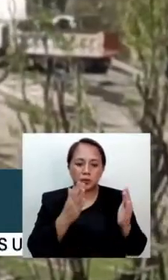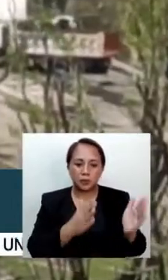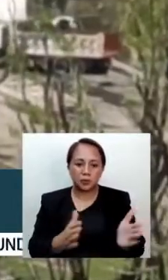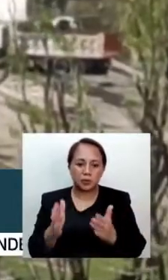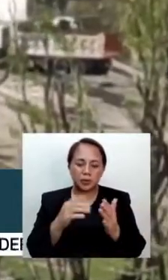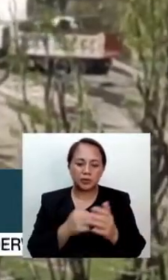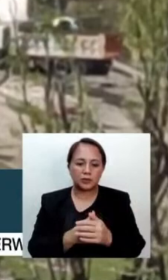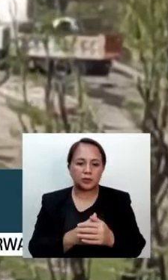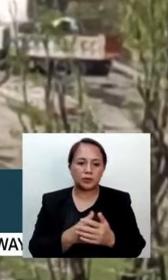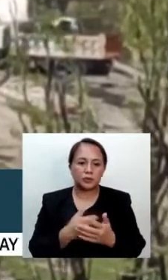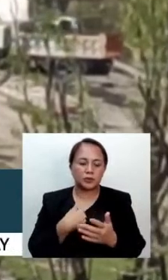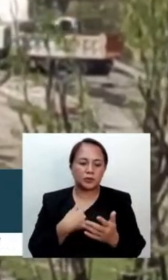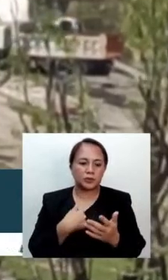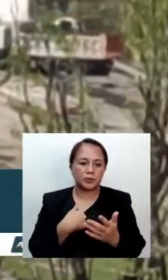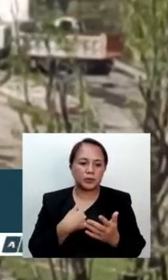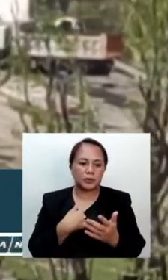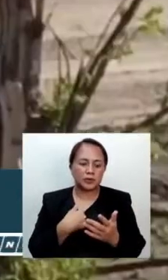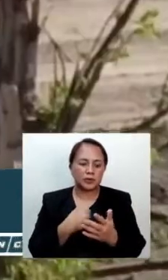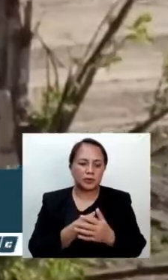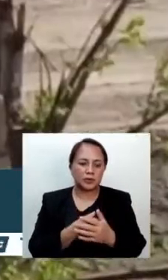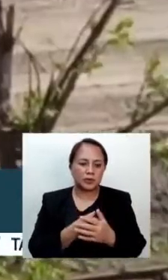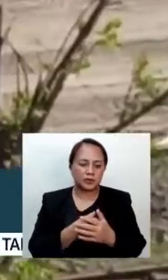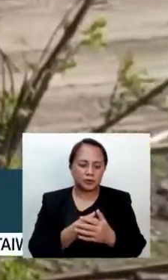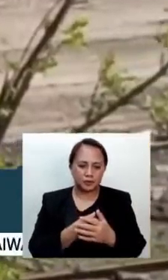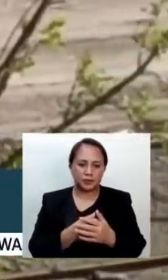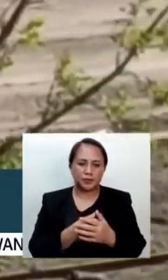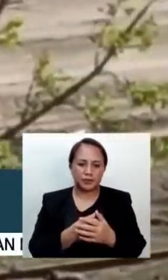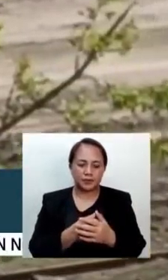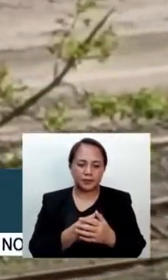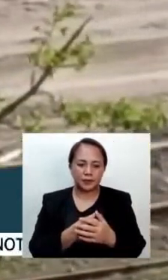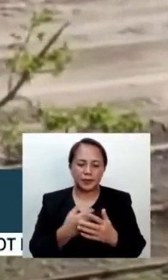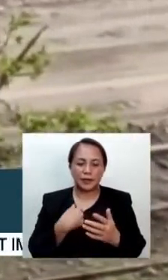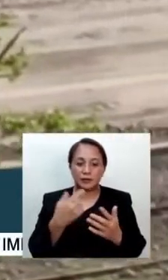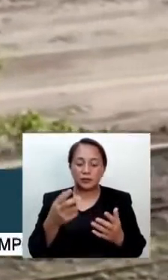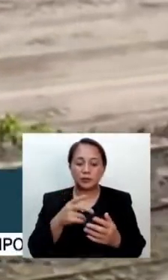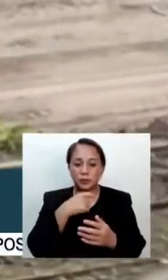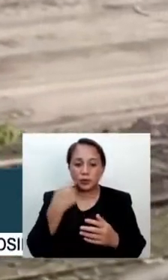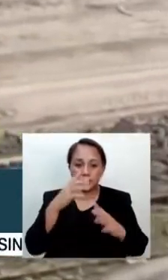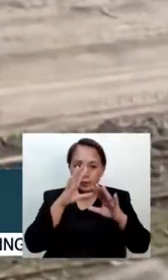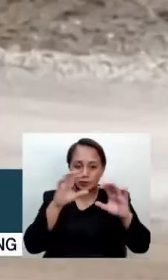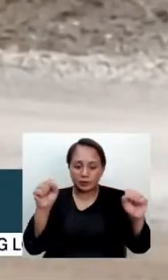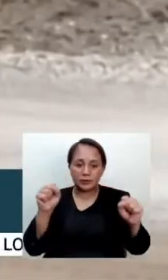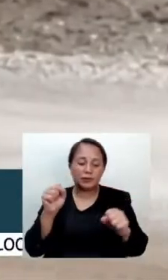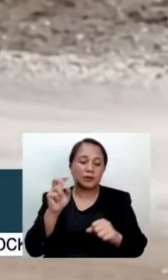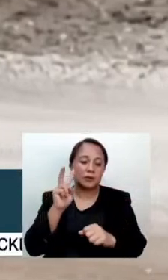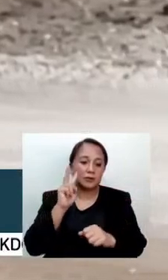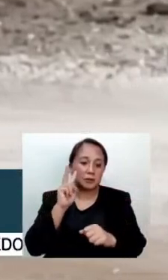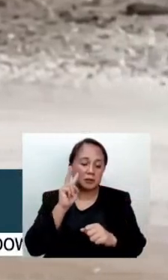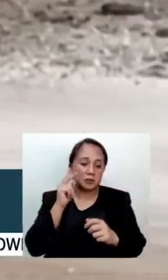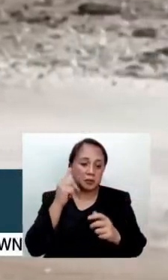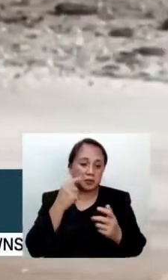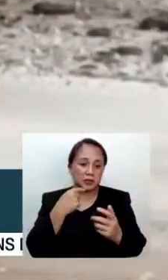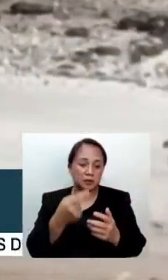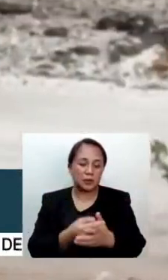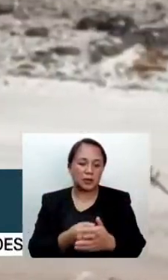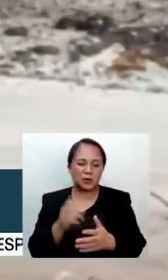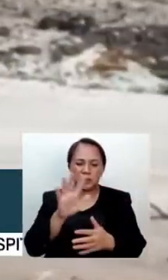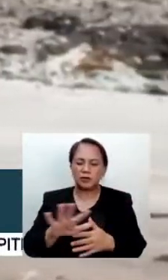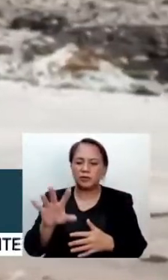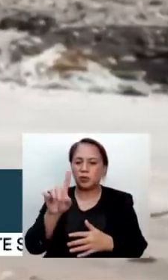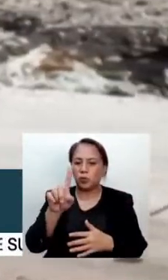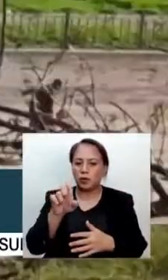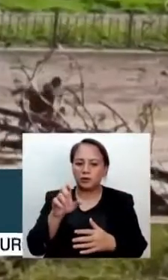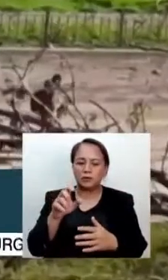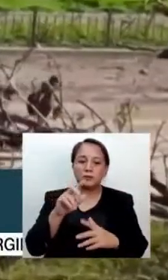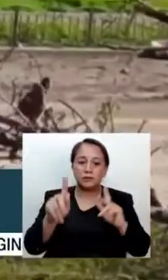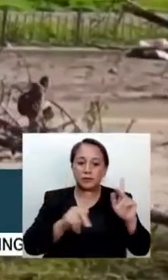last holdout of the Ukrainian resistance in the port city. Ukrainian President Volodymyr Zelensky says roughly 100 civilians have